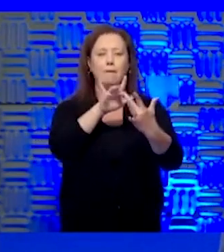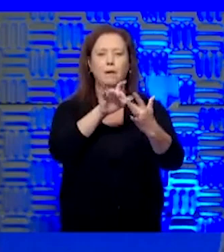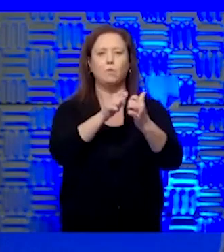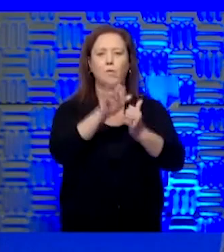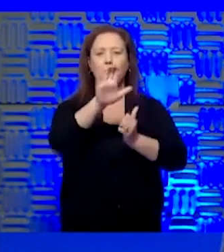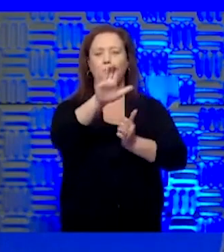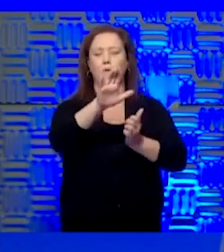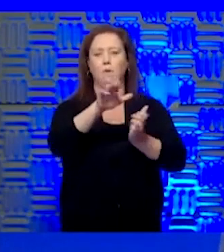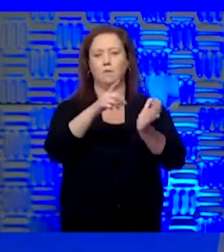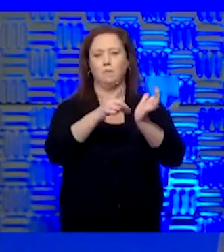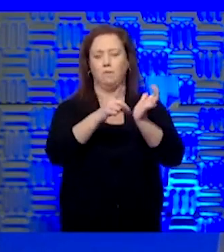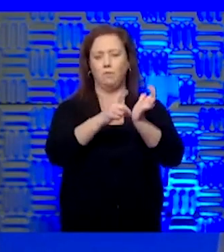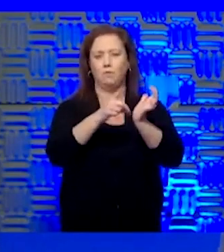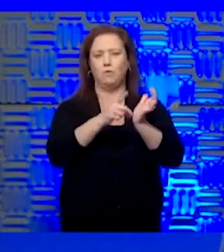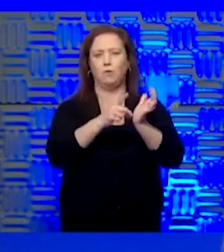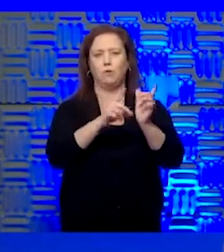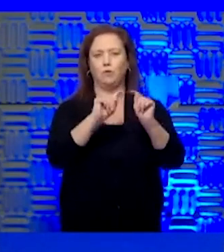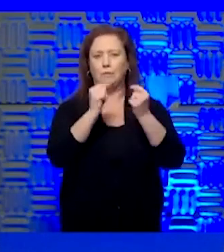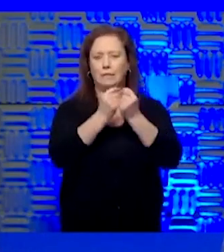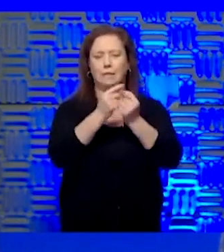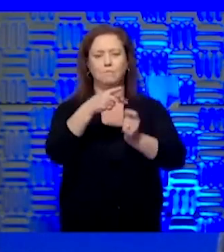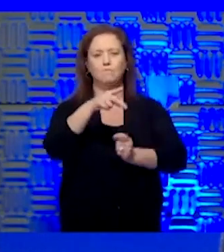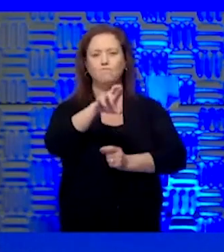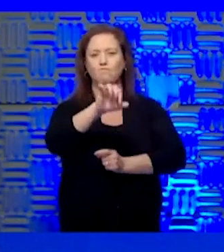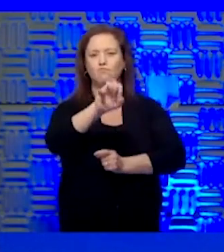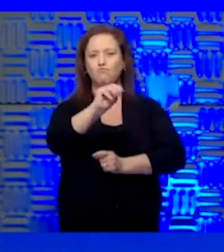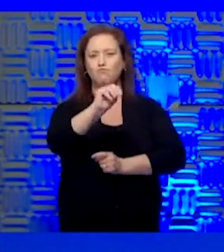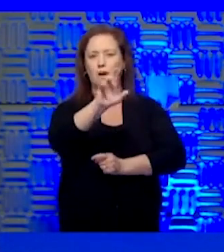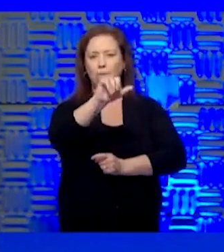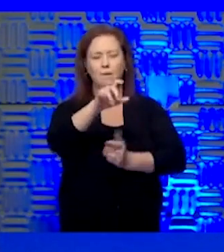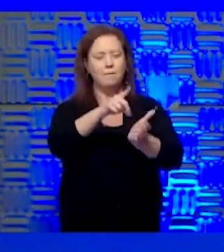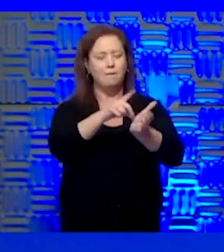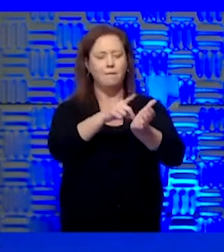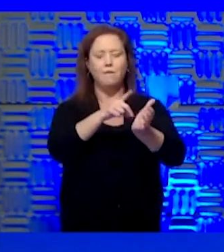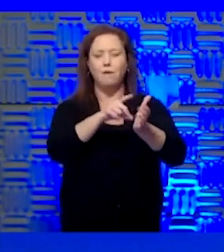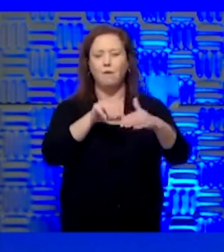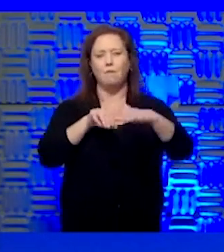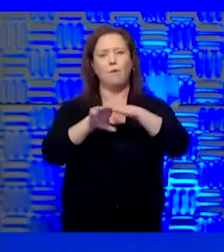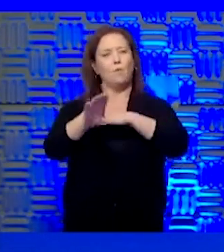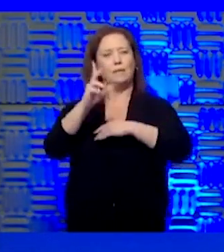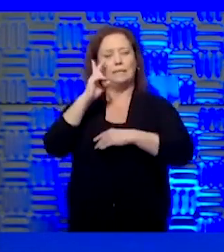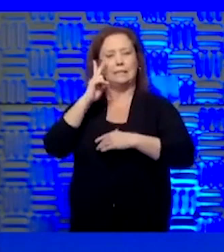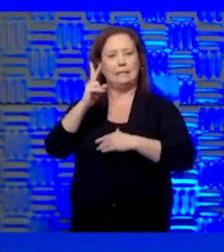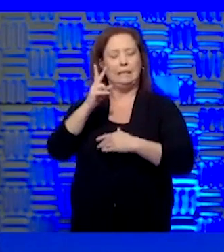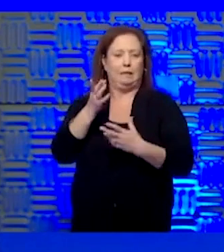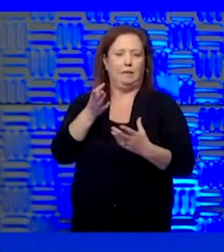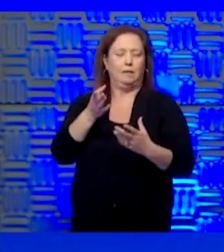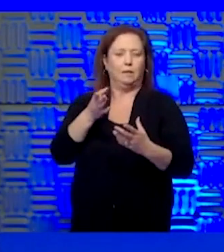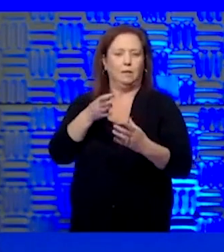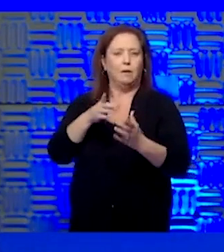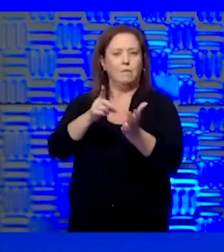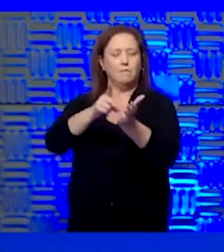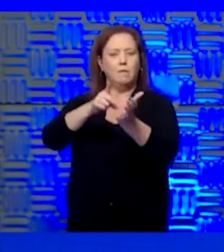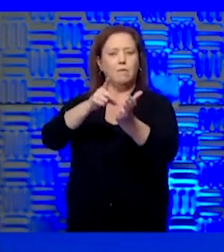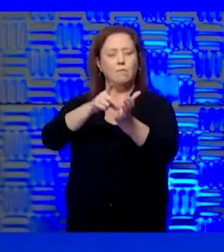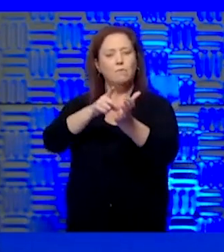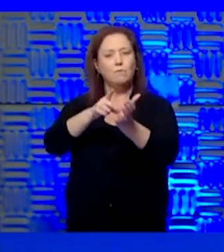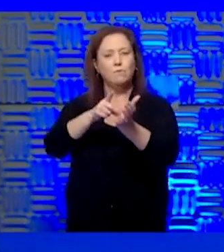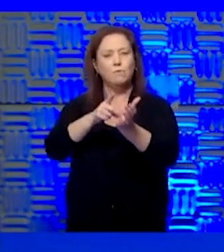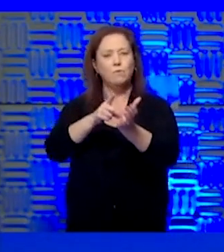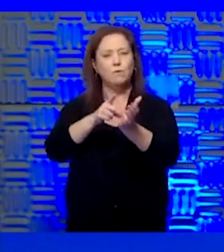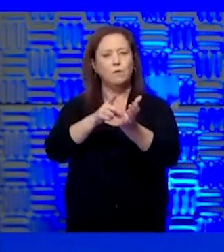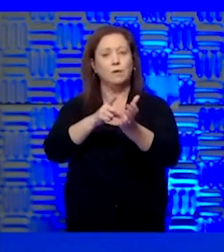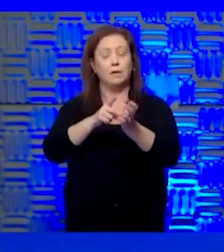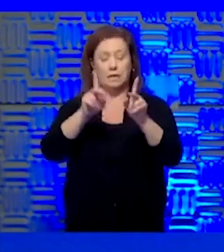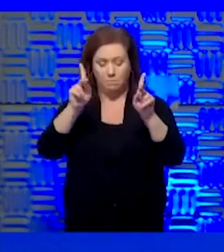your medical teams, your primary care teams, either getting in to see a physician